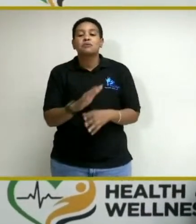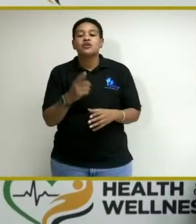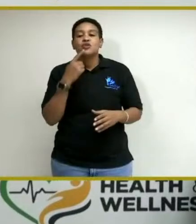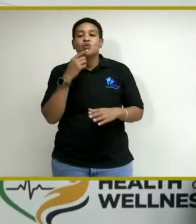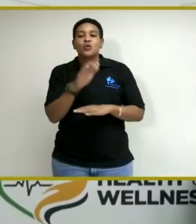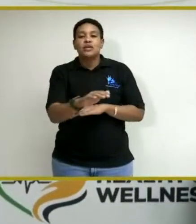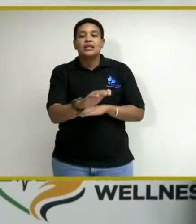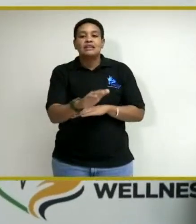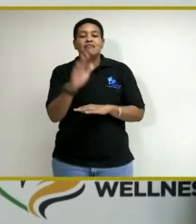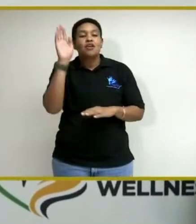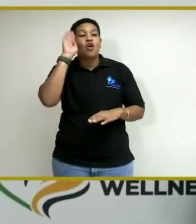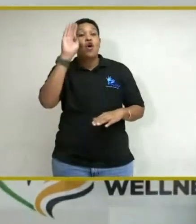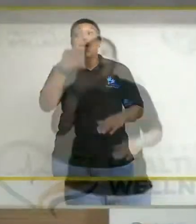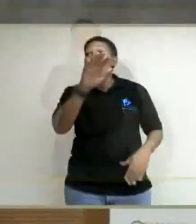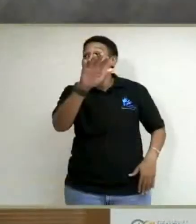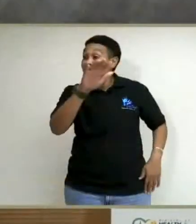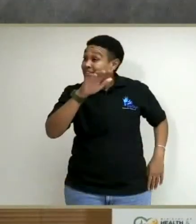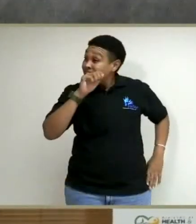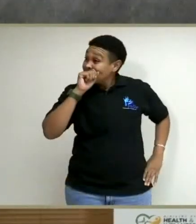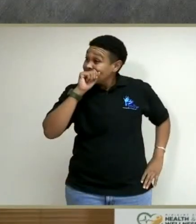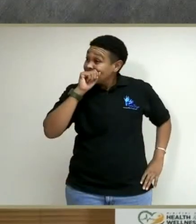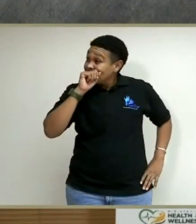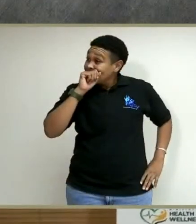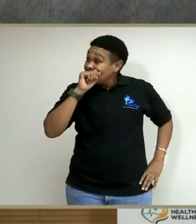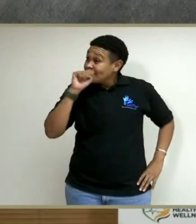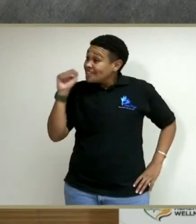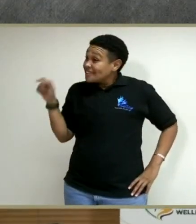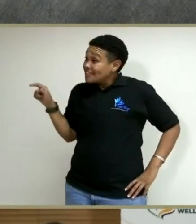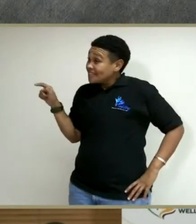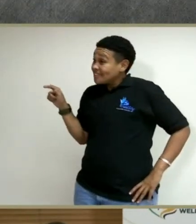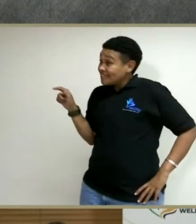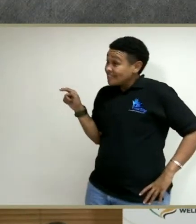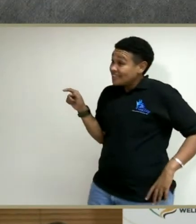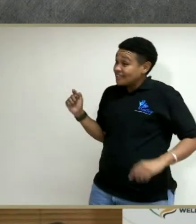everyone. So the vaccination